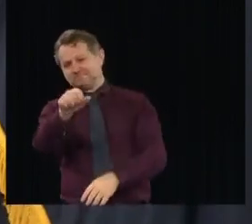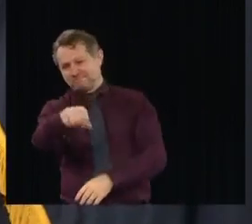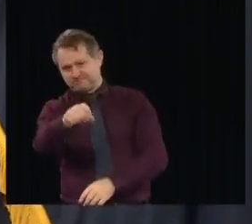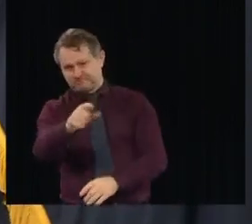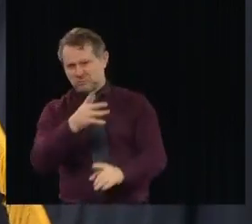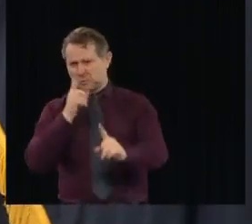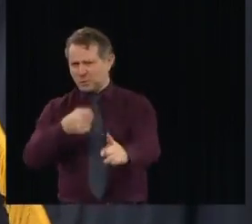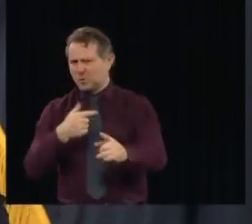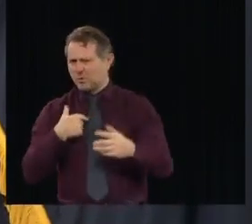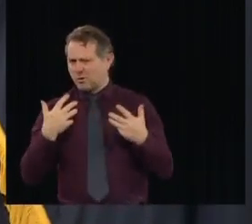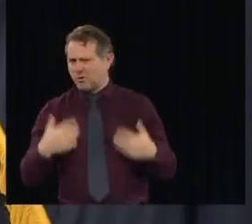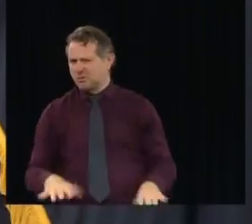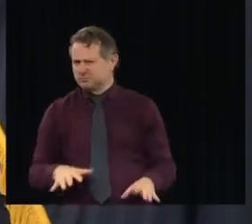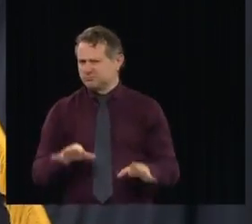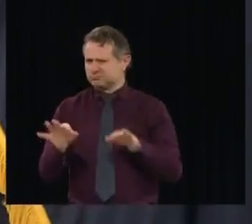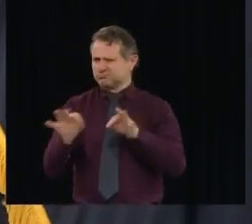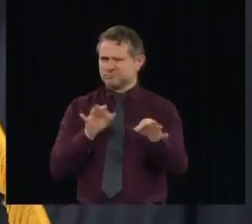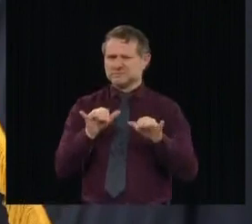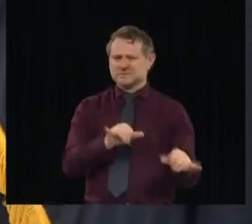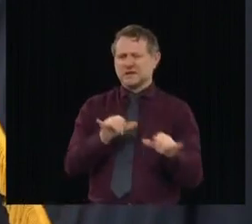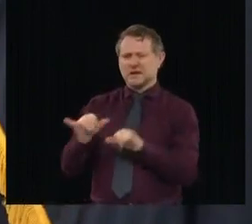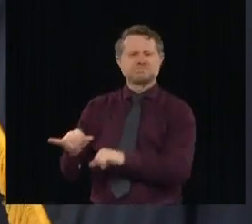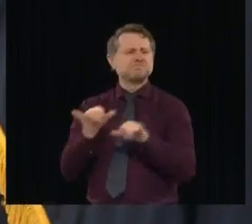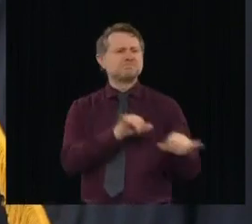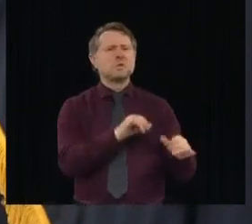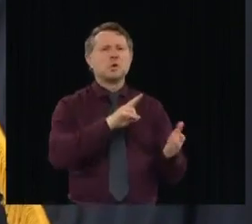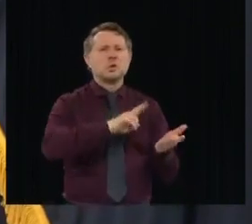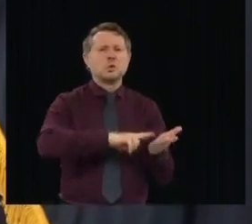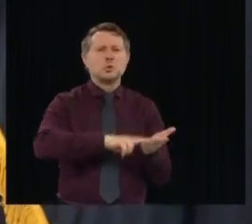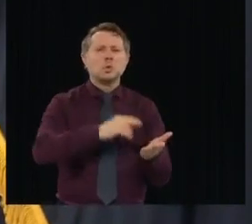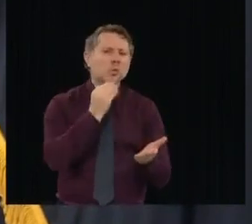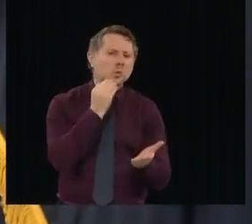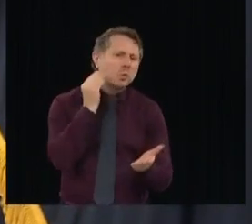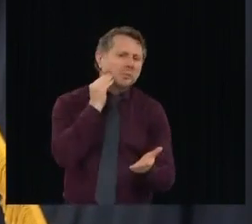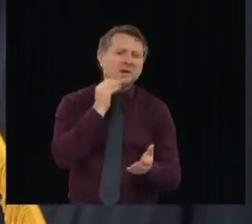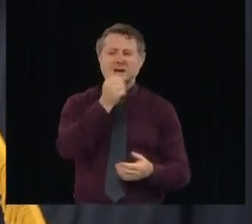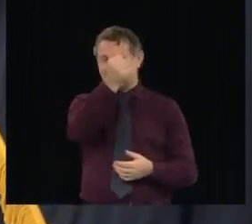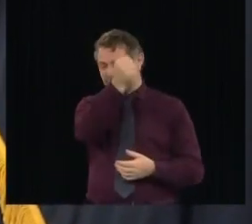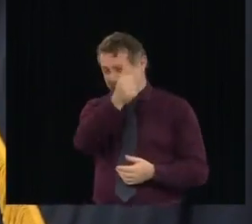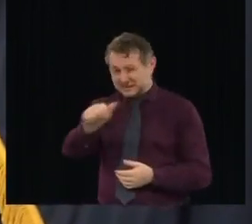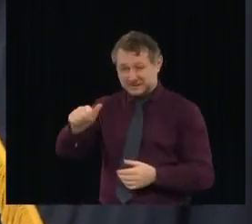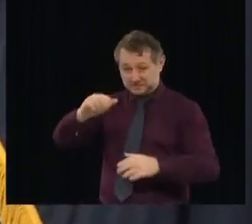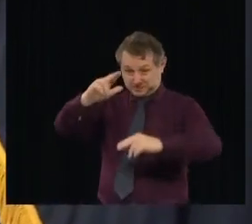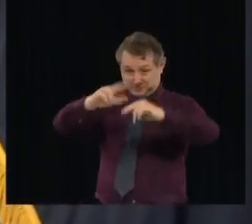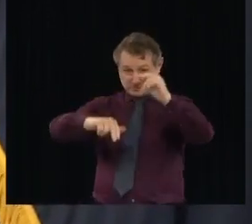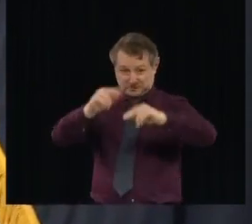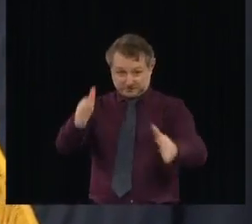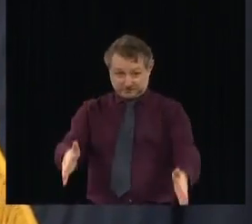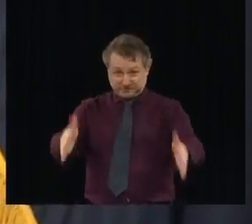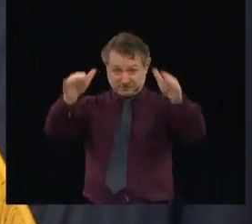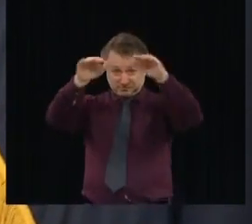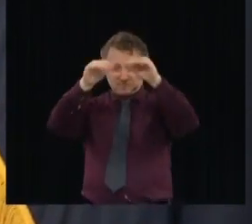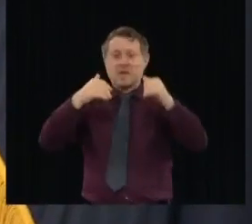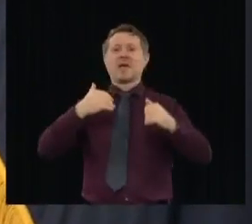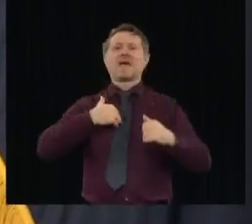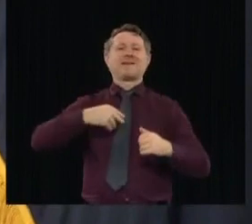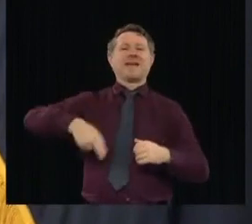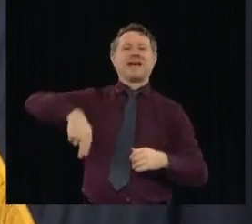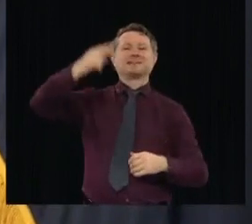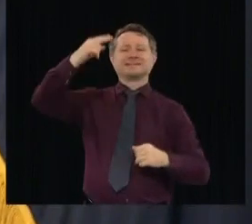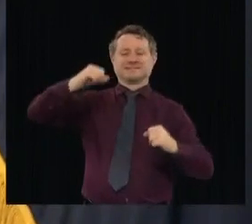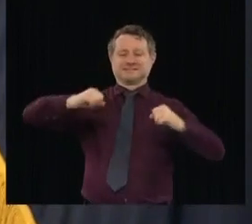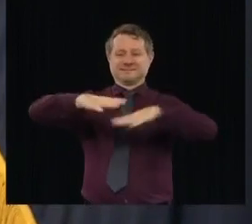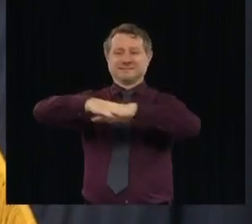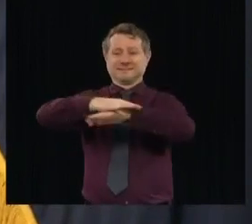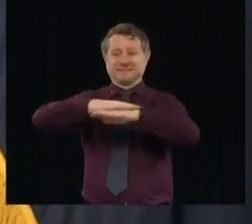It's the same with a nursing home, it's a prison, it's any congregate facility. There's no doubt where you have a congregation